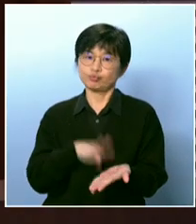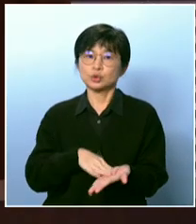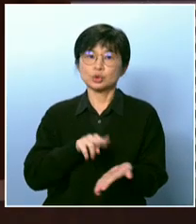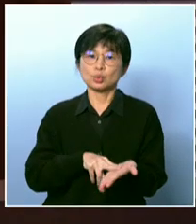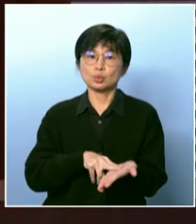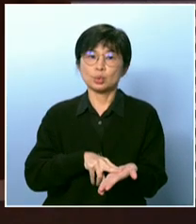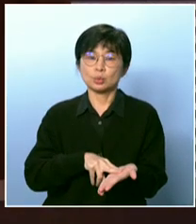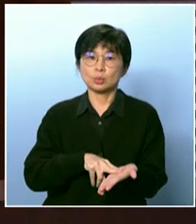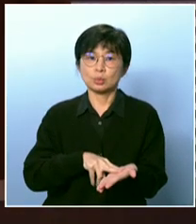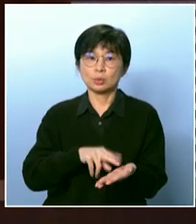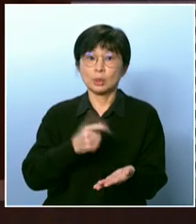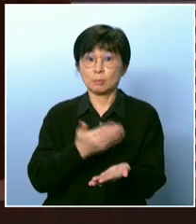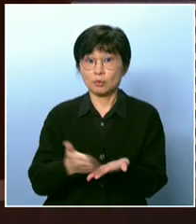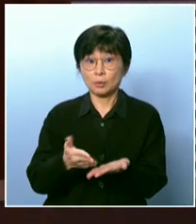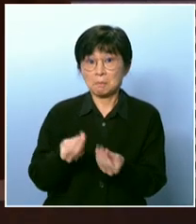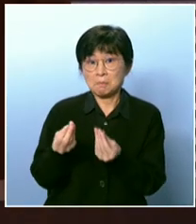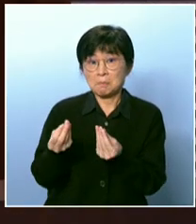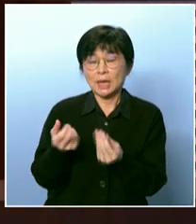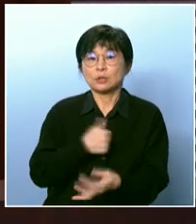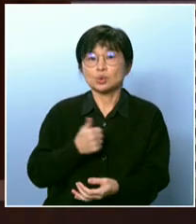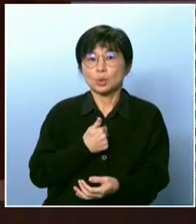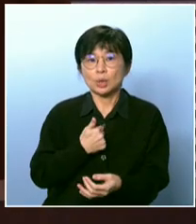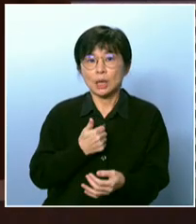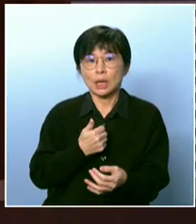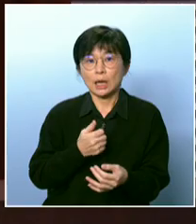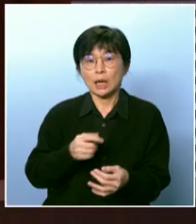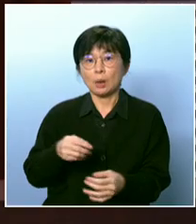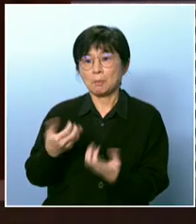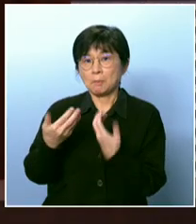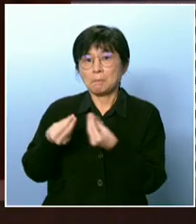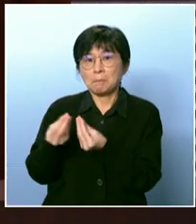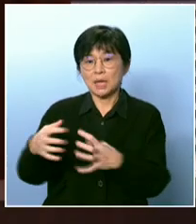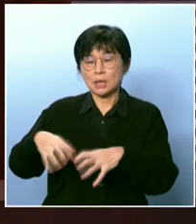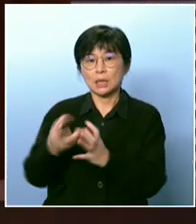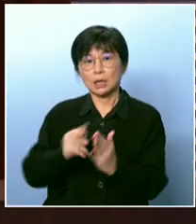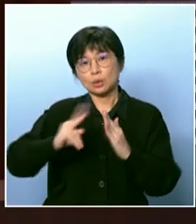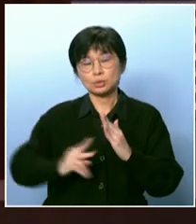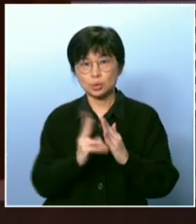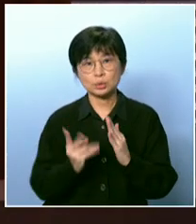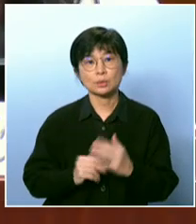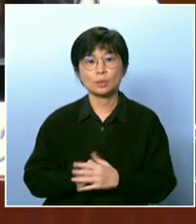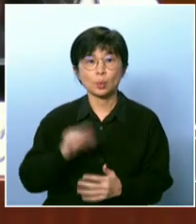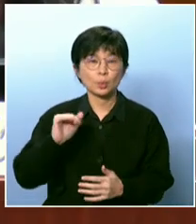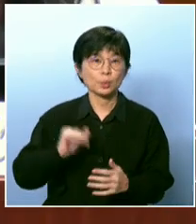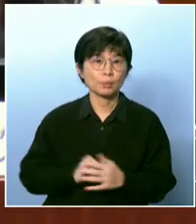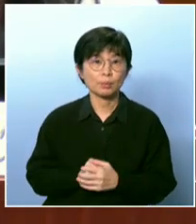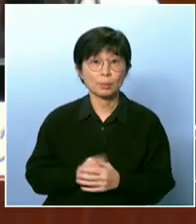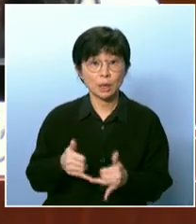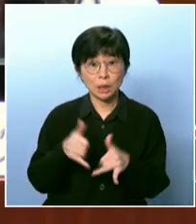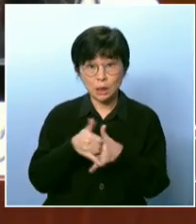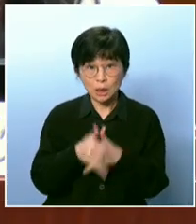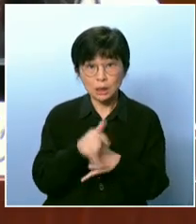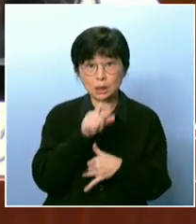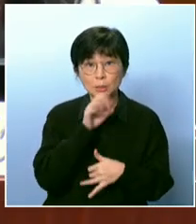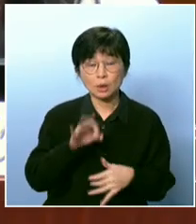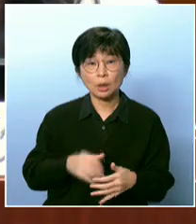Jockey Club. I believe what we have planned should be more than enough for fitting out